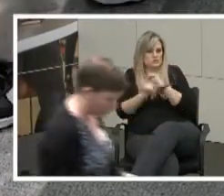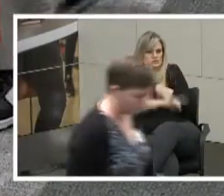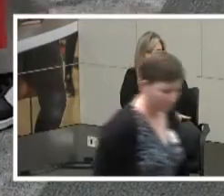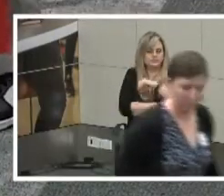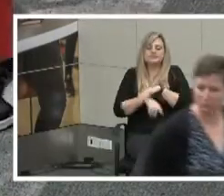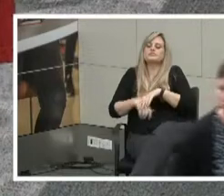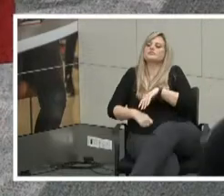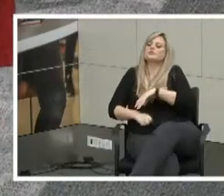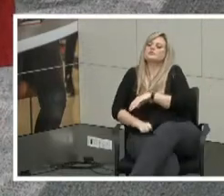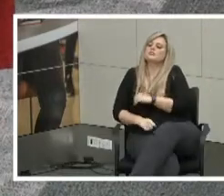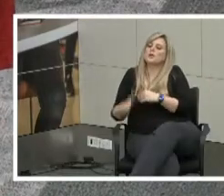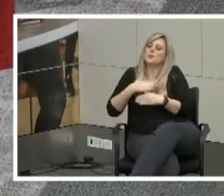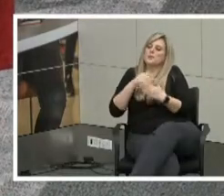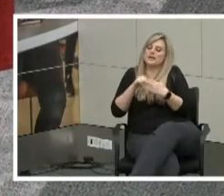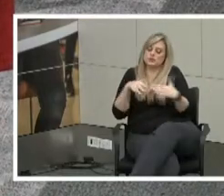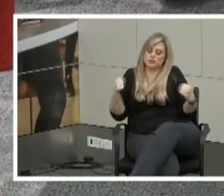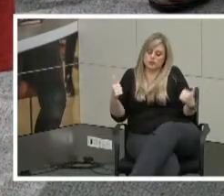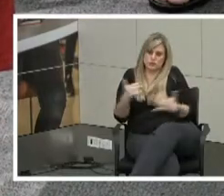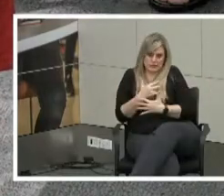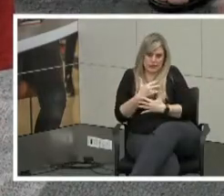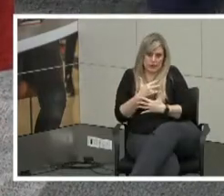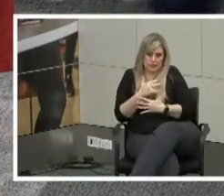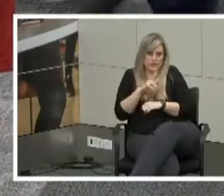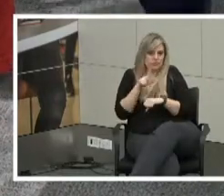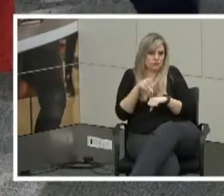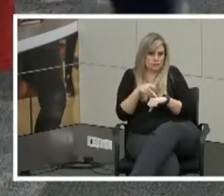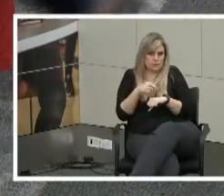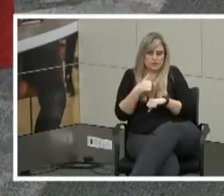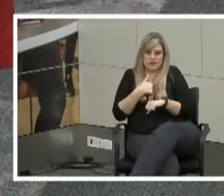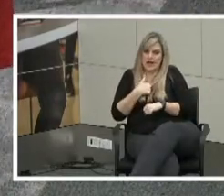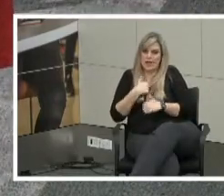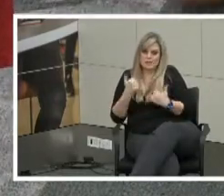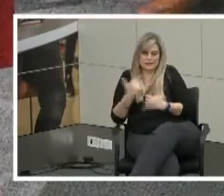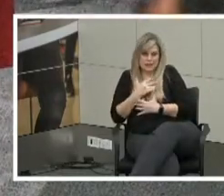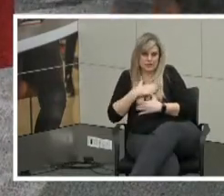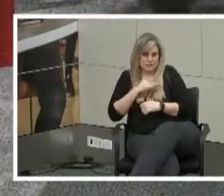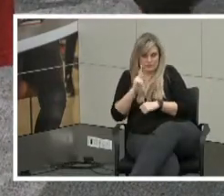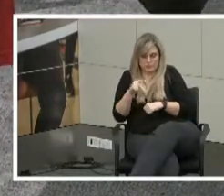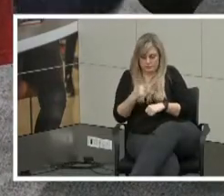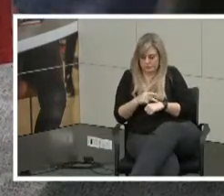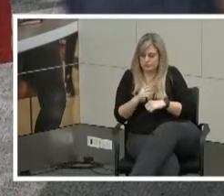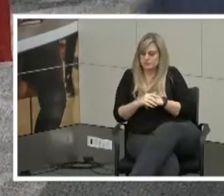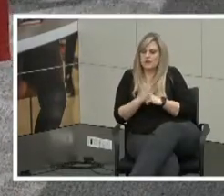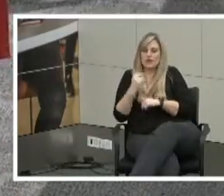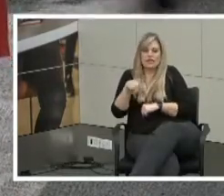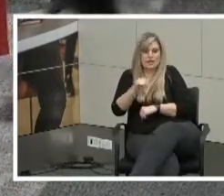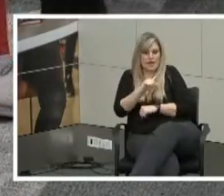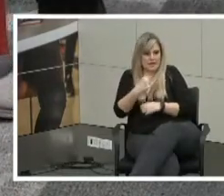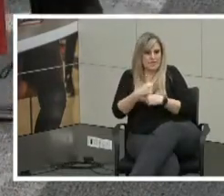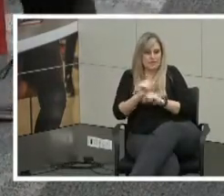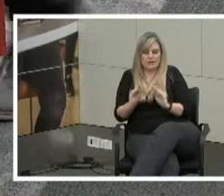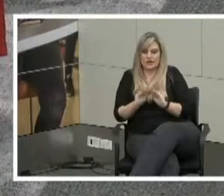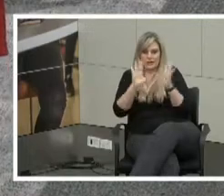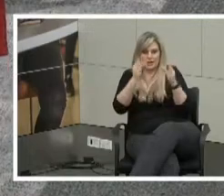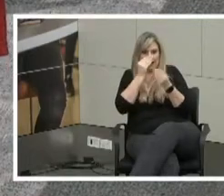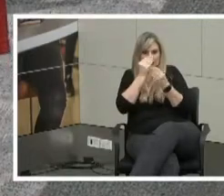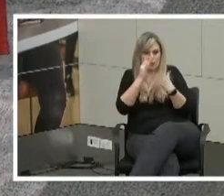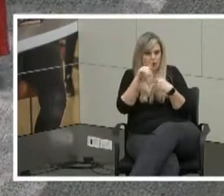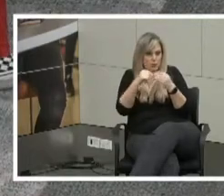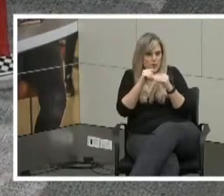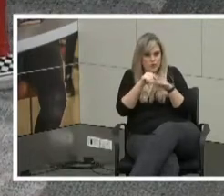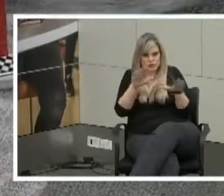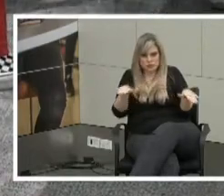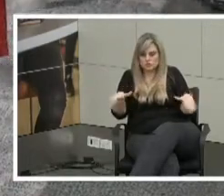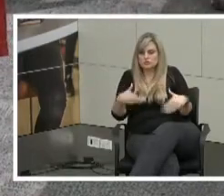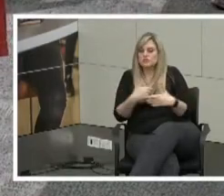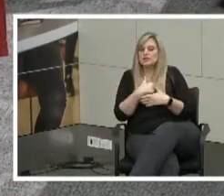retaliation my students are scared of their administrators I am scared of my administrators they have made it clear that they don't care about the students they don't